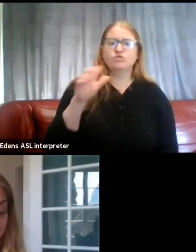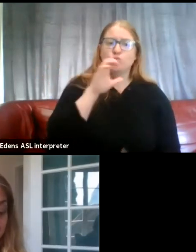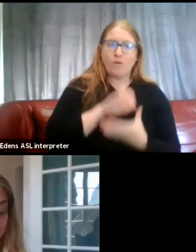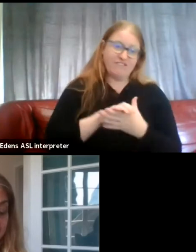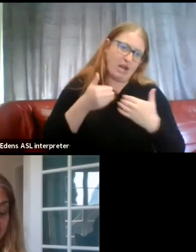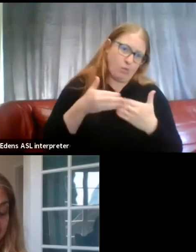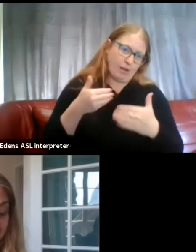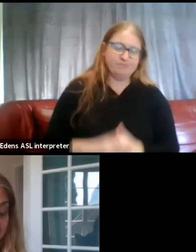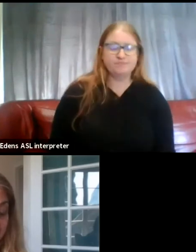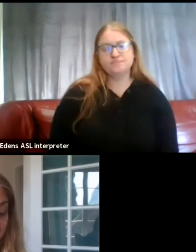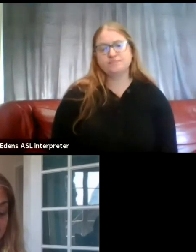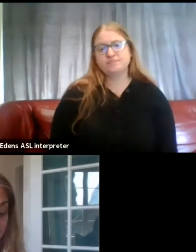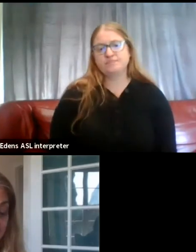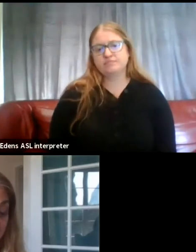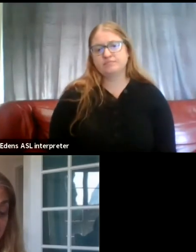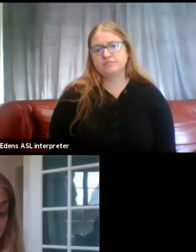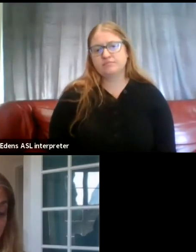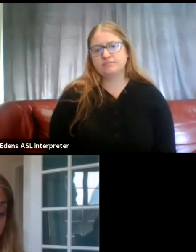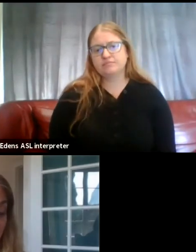anyway.